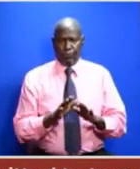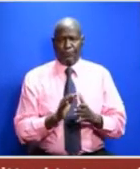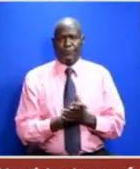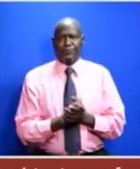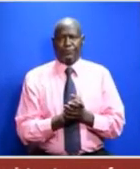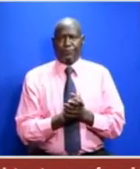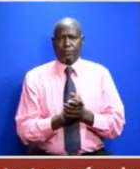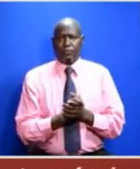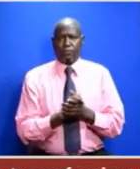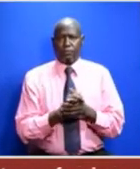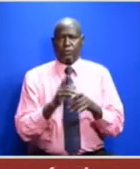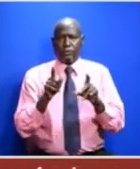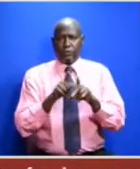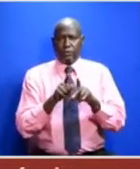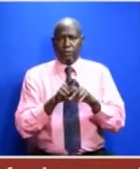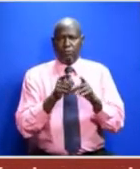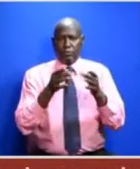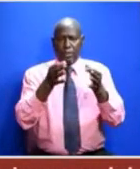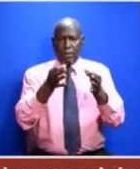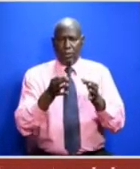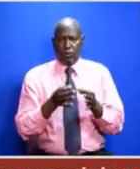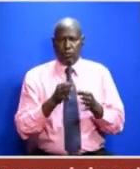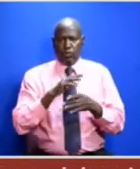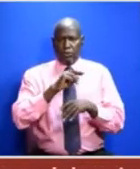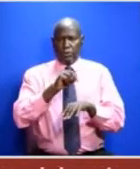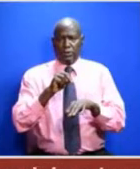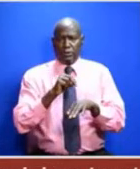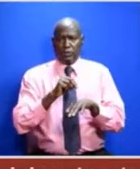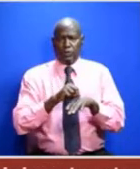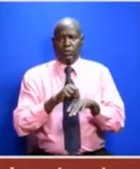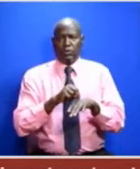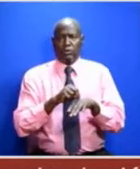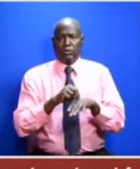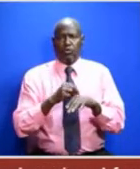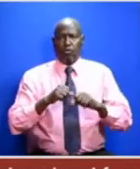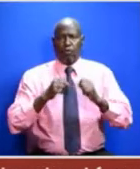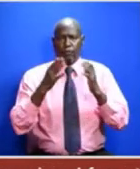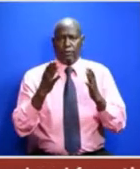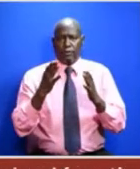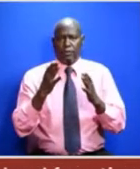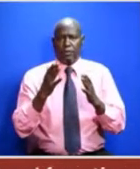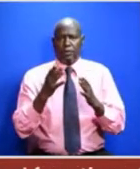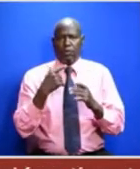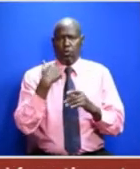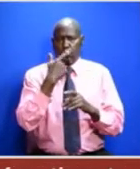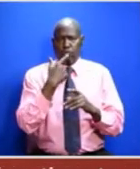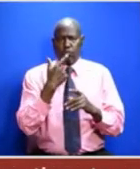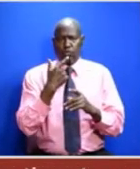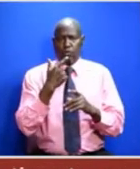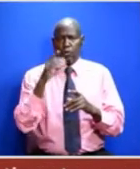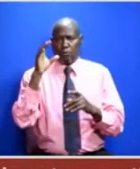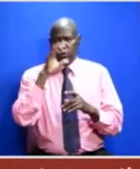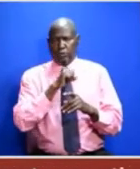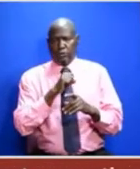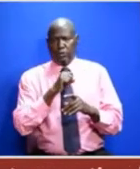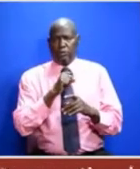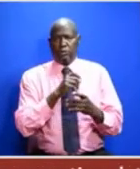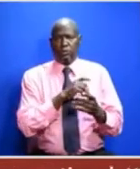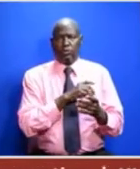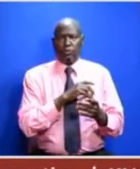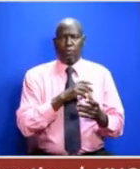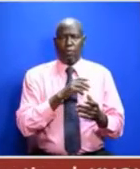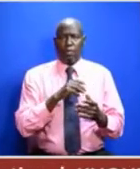to account all security officers and national administration officers whose acts of omission and